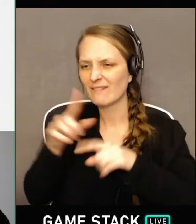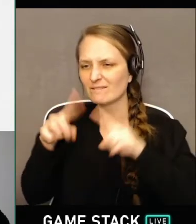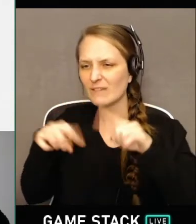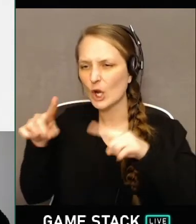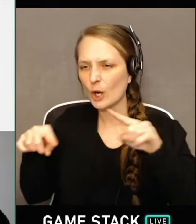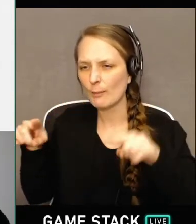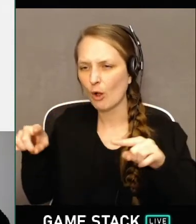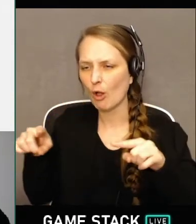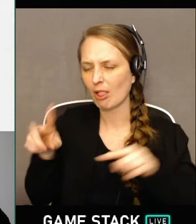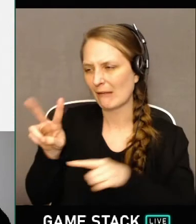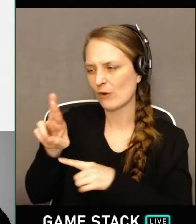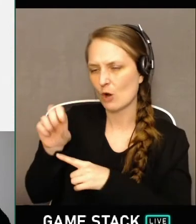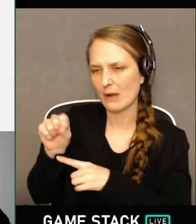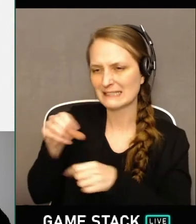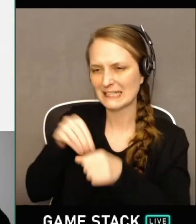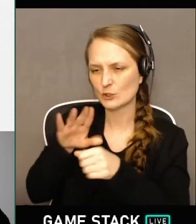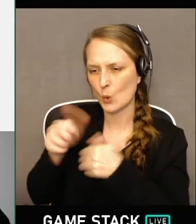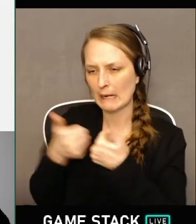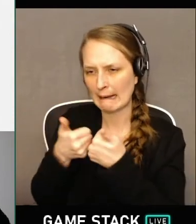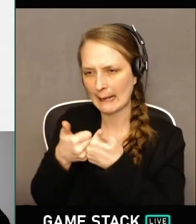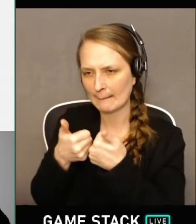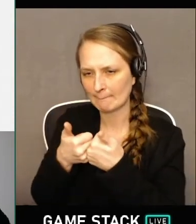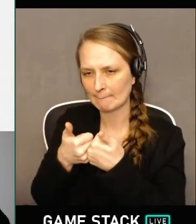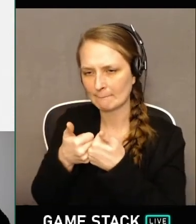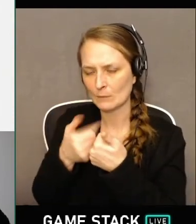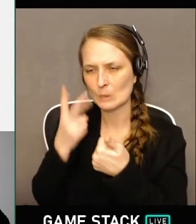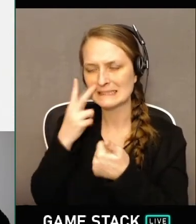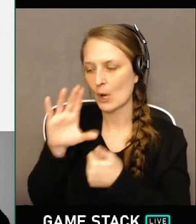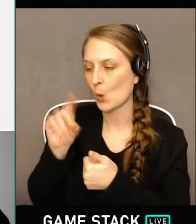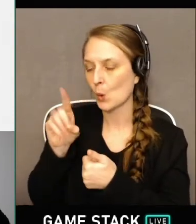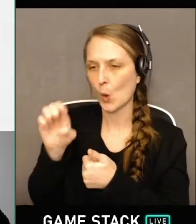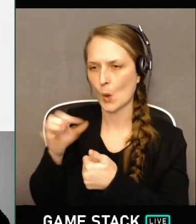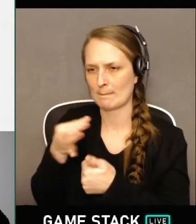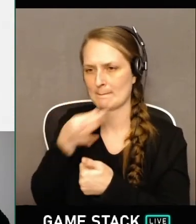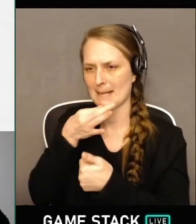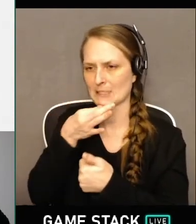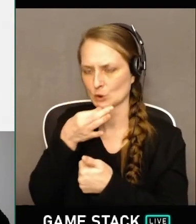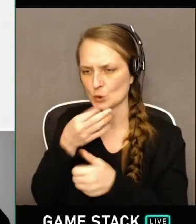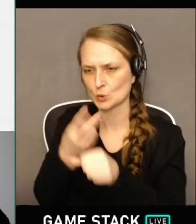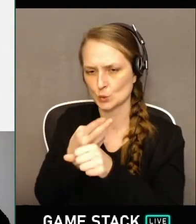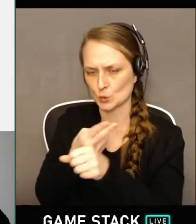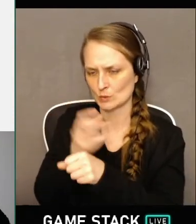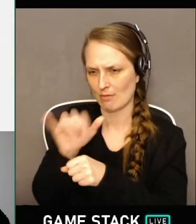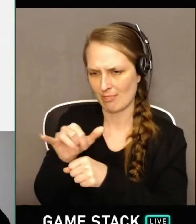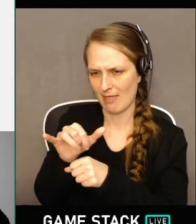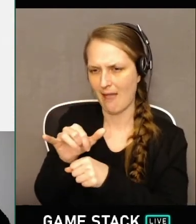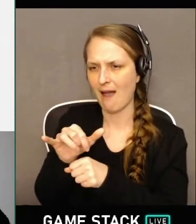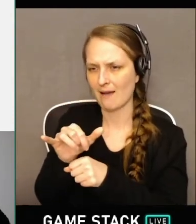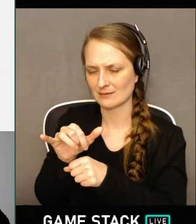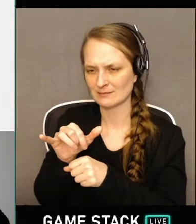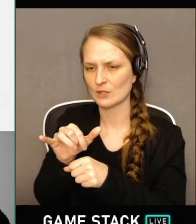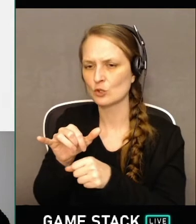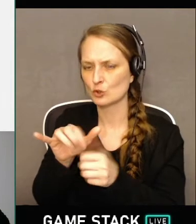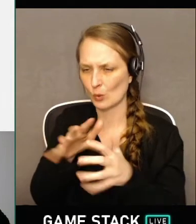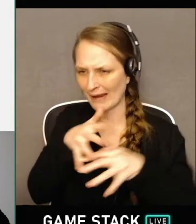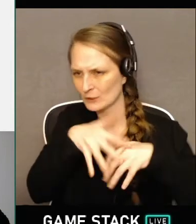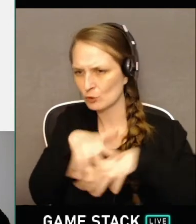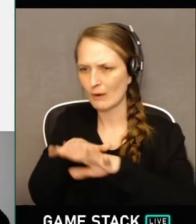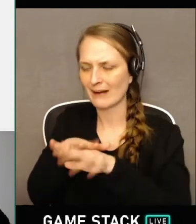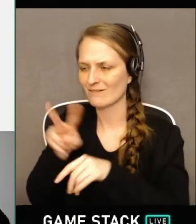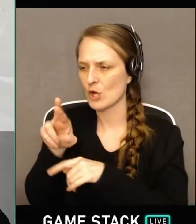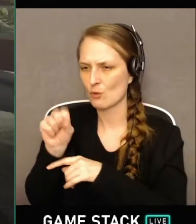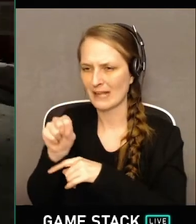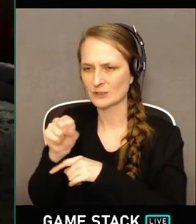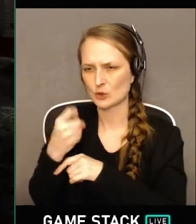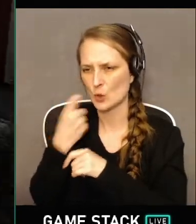into your game. Let's see how Codemasters used FidelityFX Variable Shading to integrate VRS into their latest release,